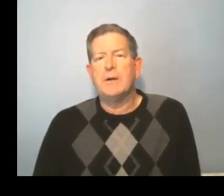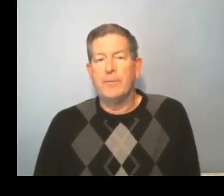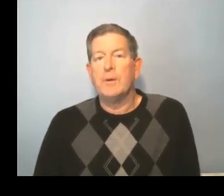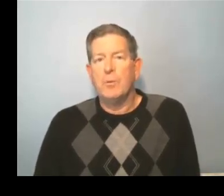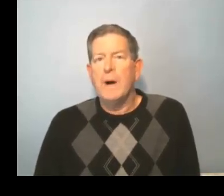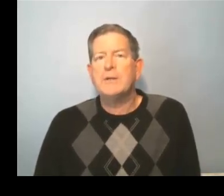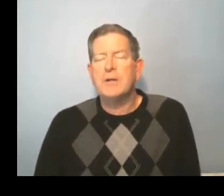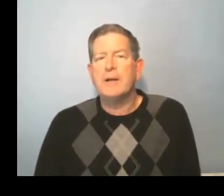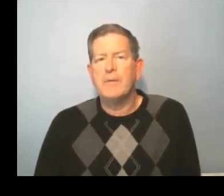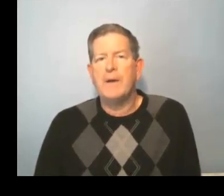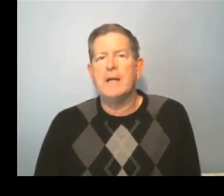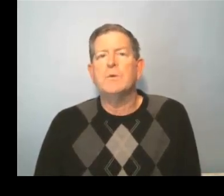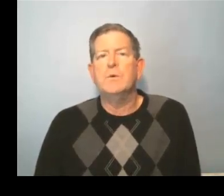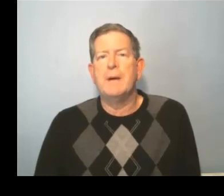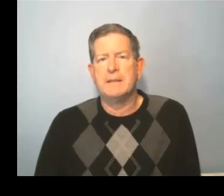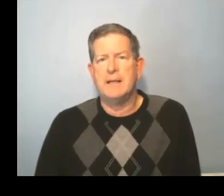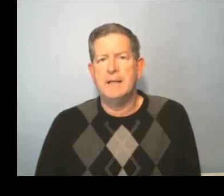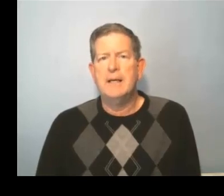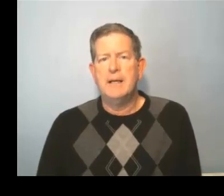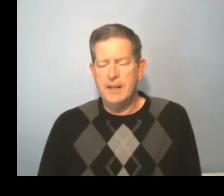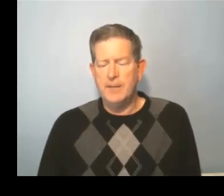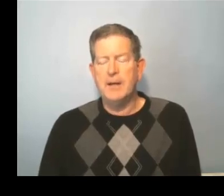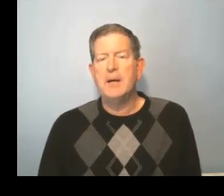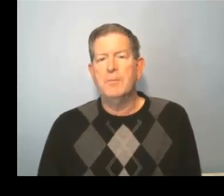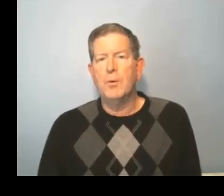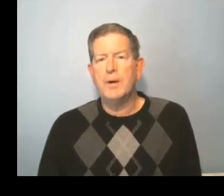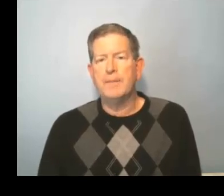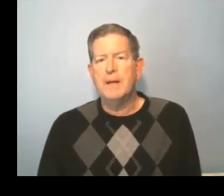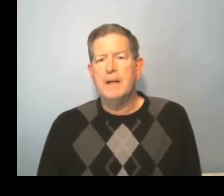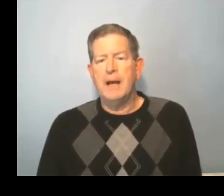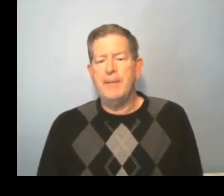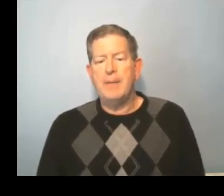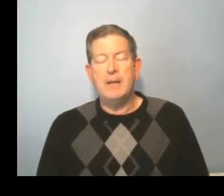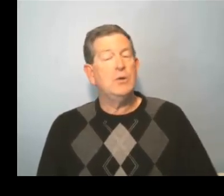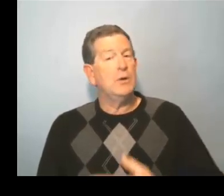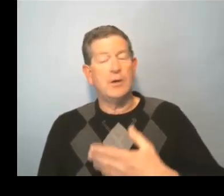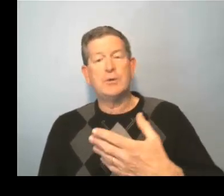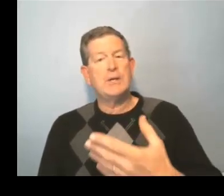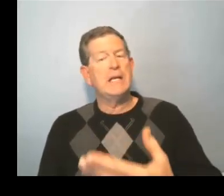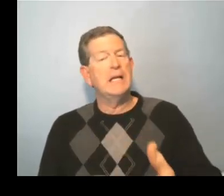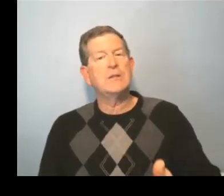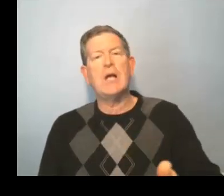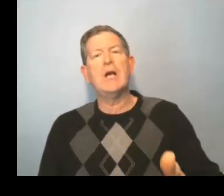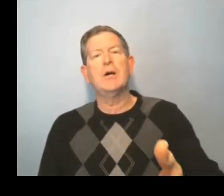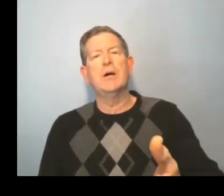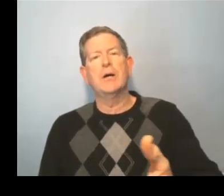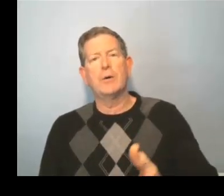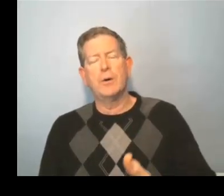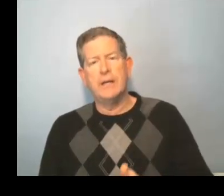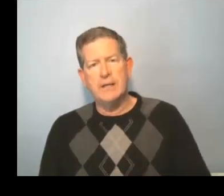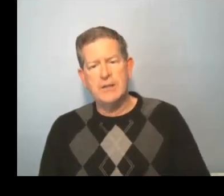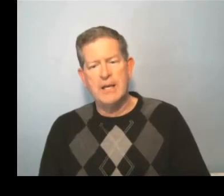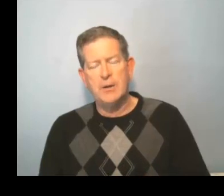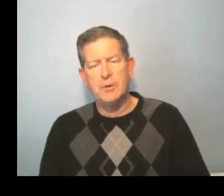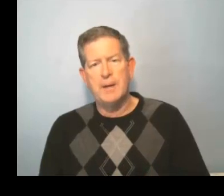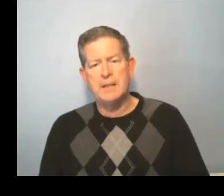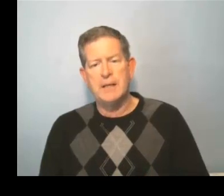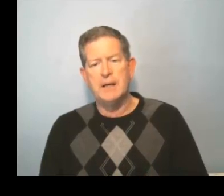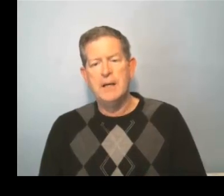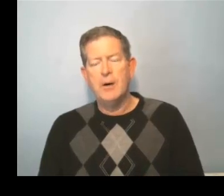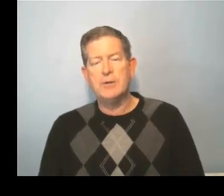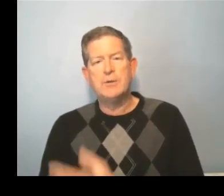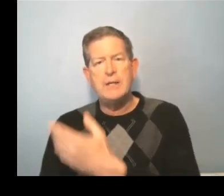3 heures if you really want to clarify du matin, in the morning. And that means you can also say il est 5 heures or il est 5 heures